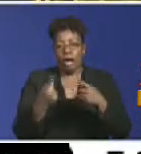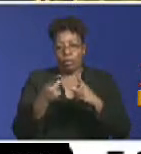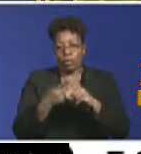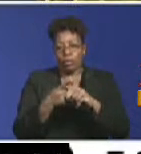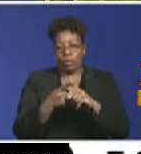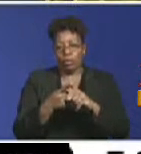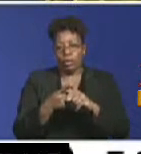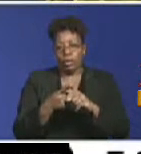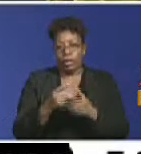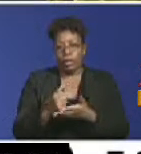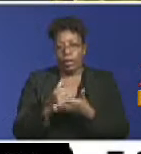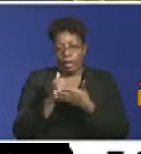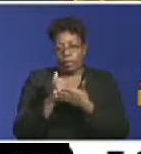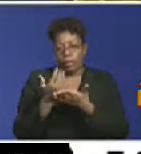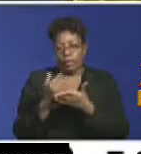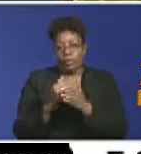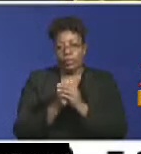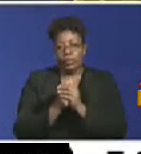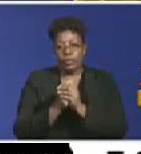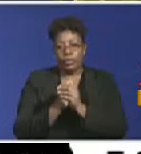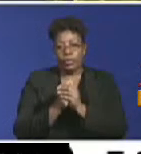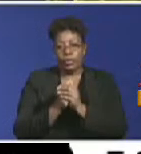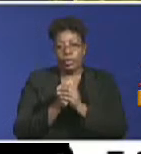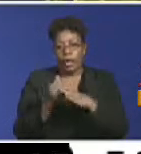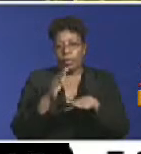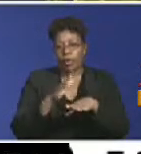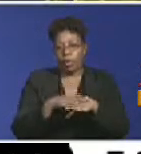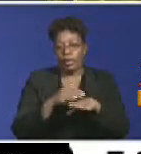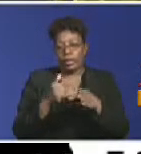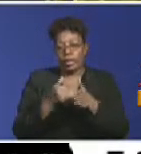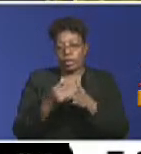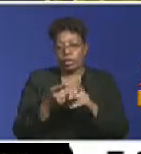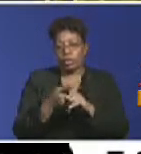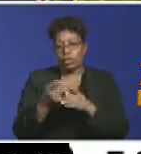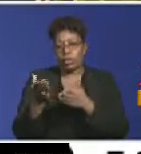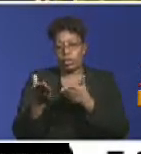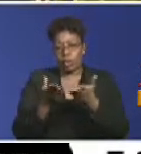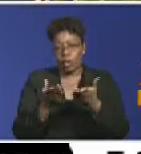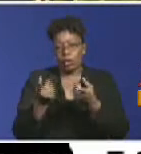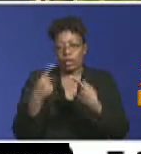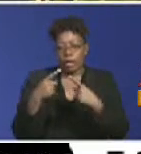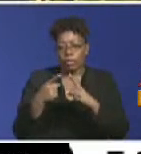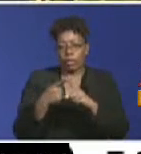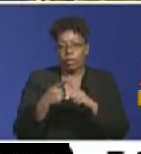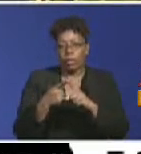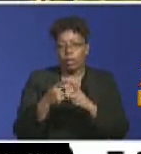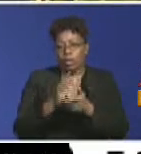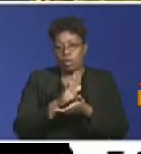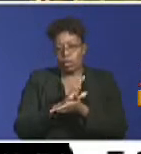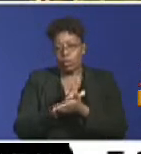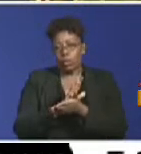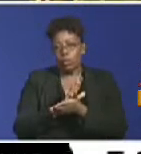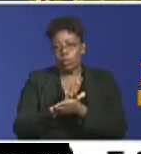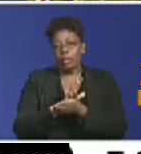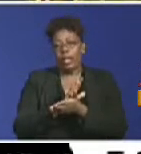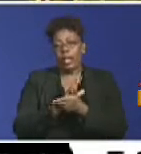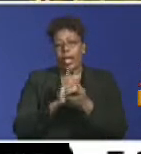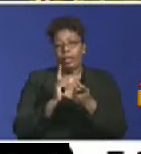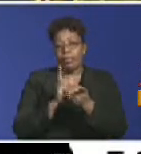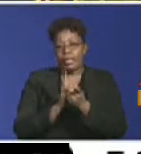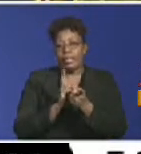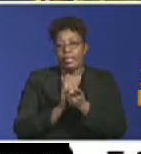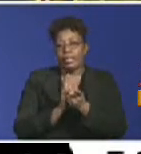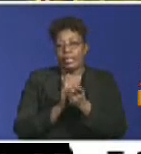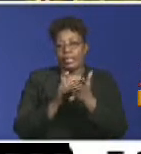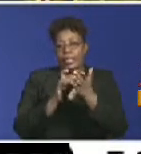so I am honored to serve, to be able to come to school and to meet the needs, the